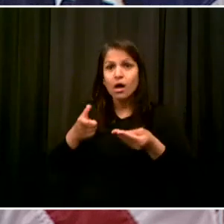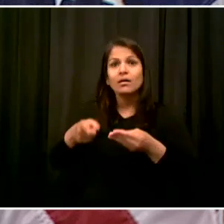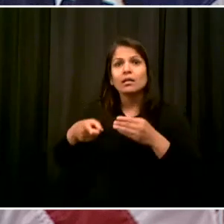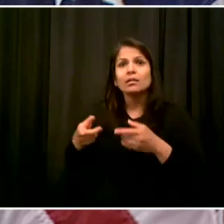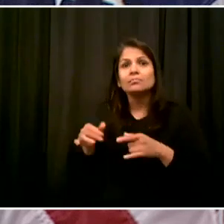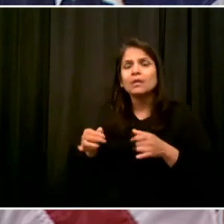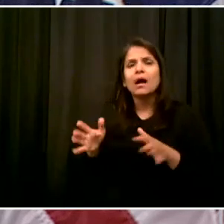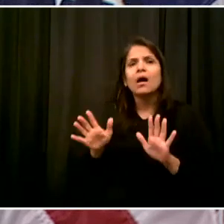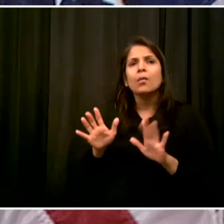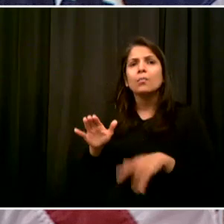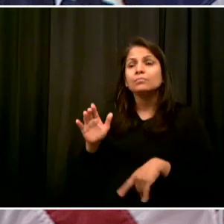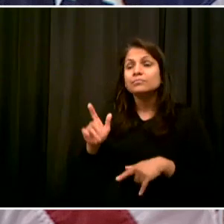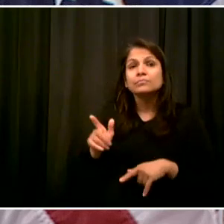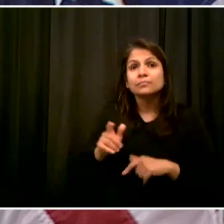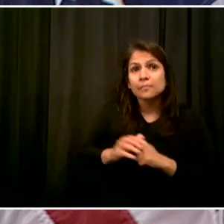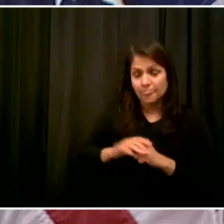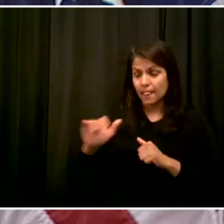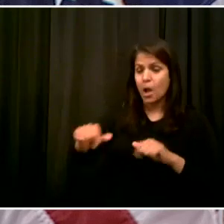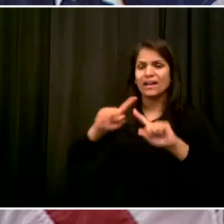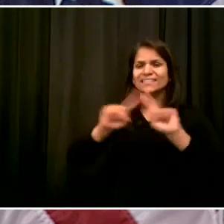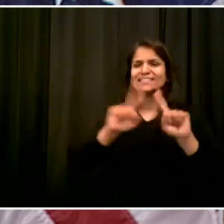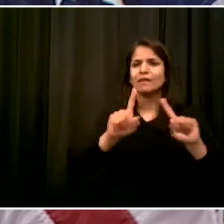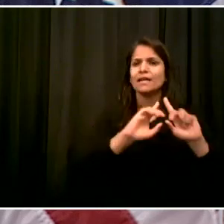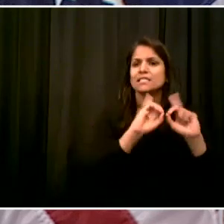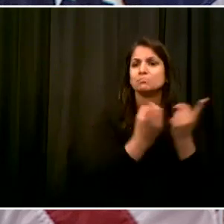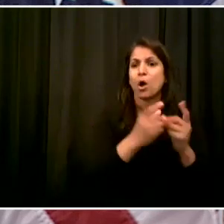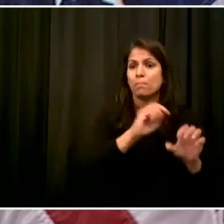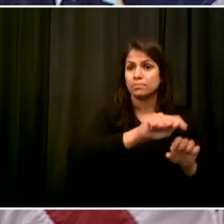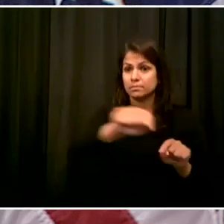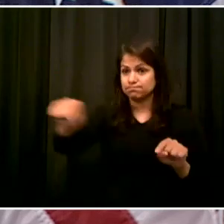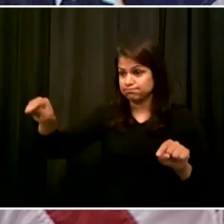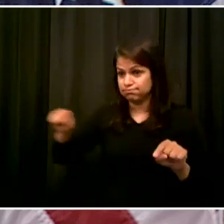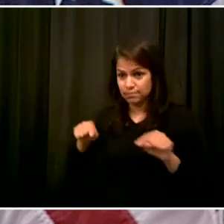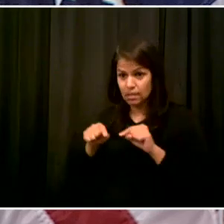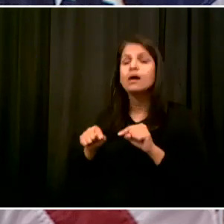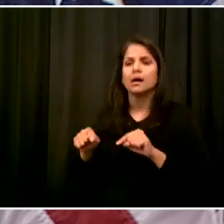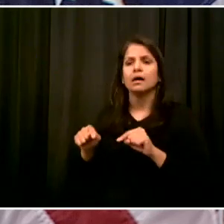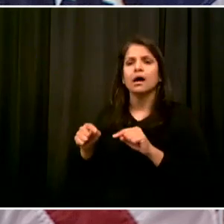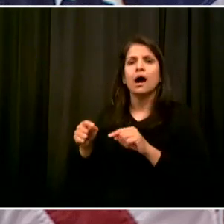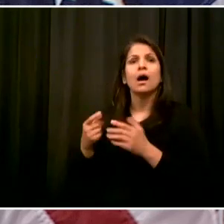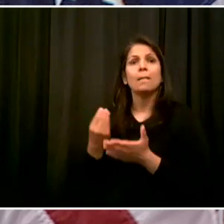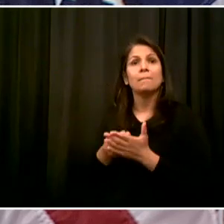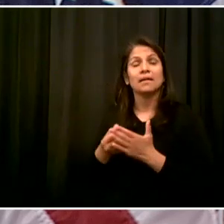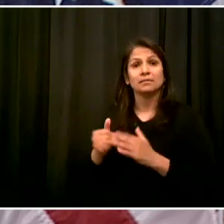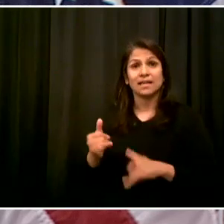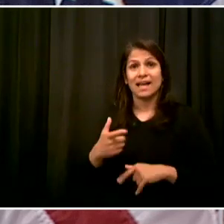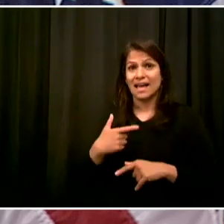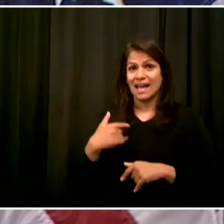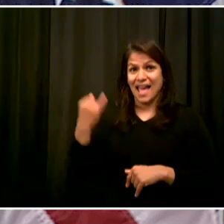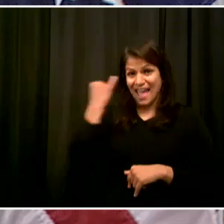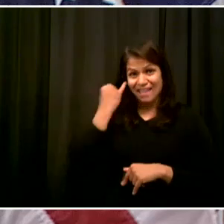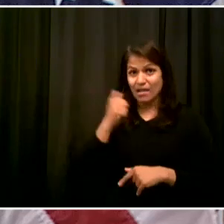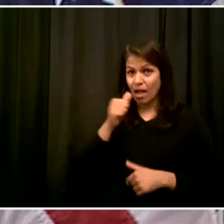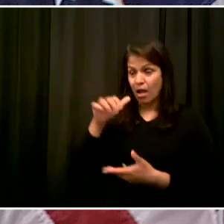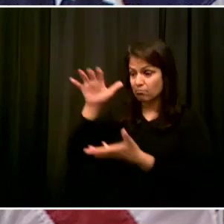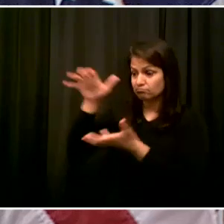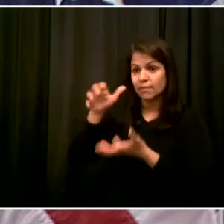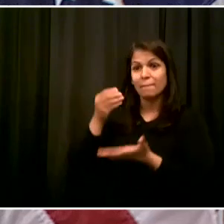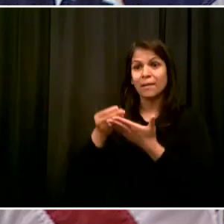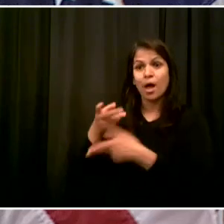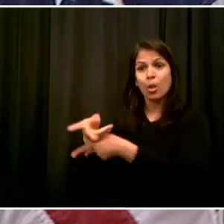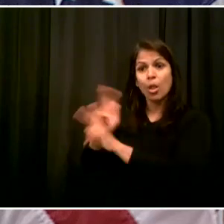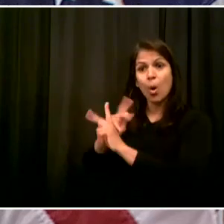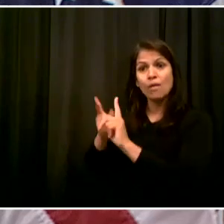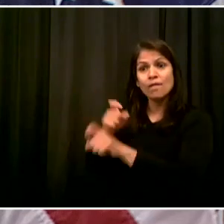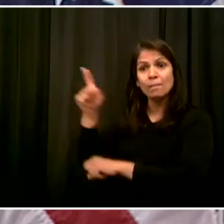stimulus bill from Washington, if we don't get the borrowing authority from Albany, it will lead to major cuts across all city agencies. And that's what every single one of